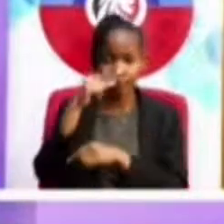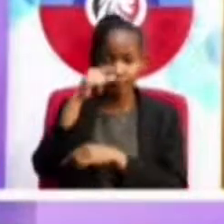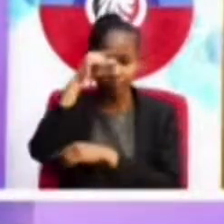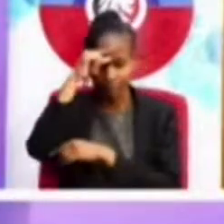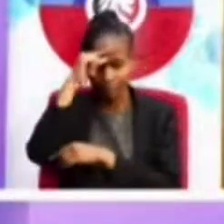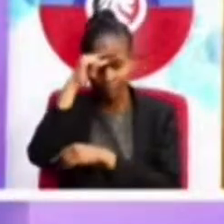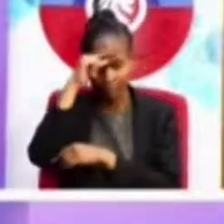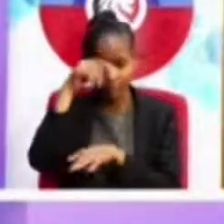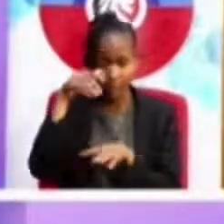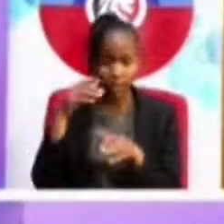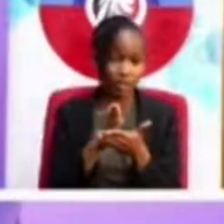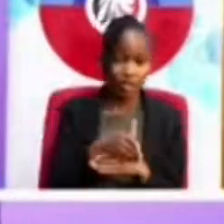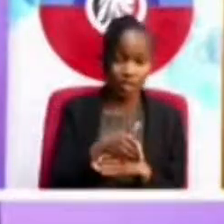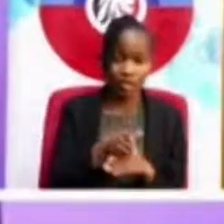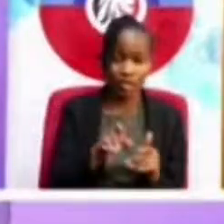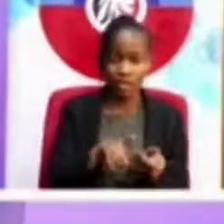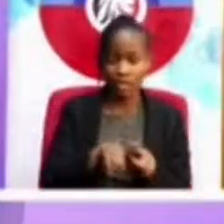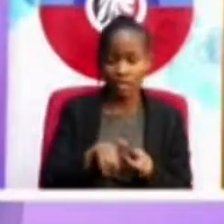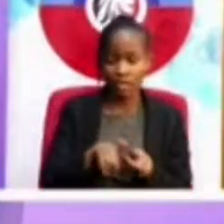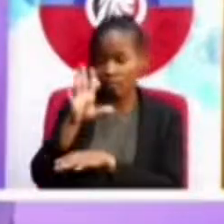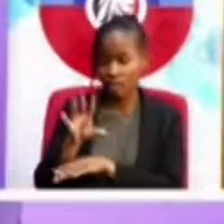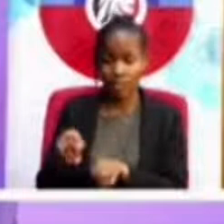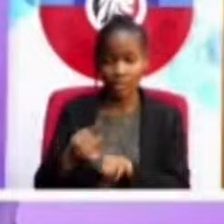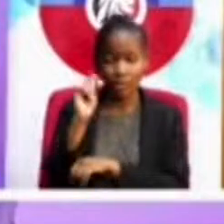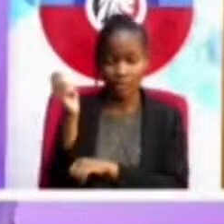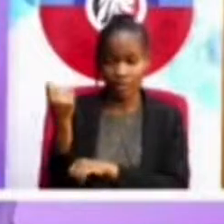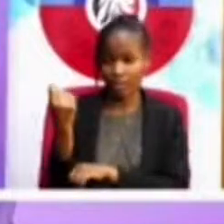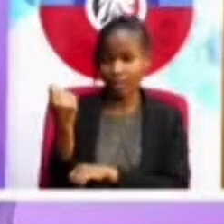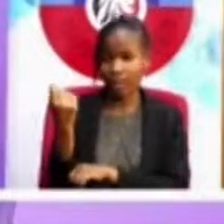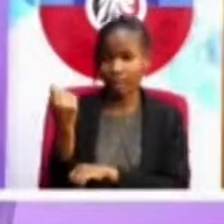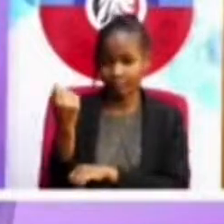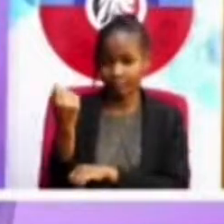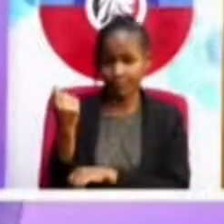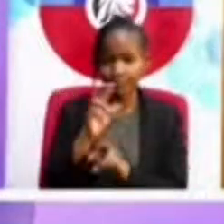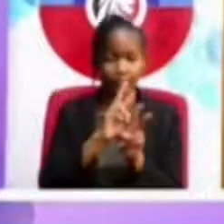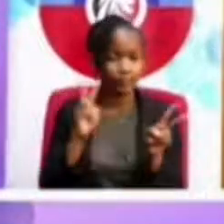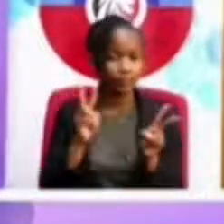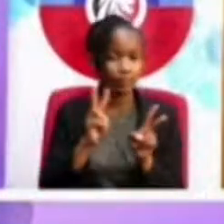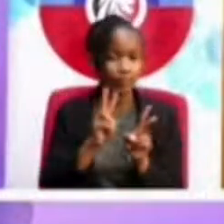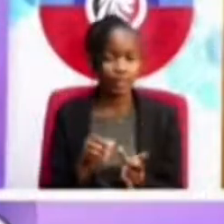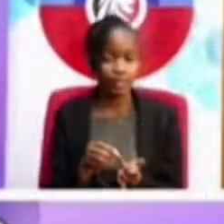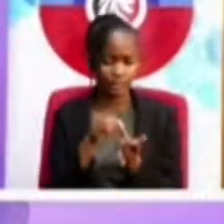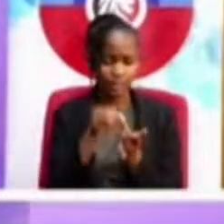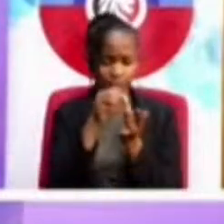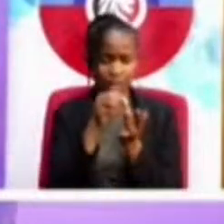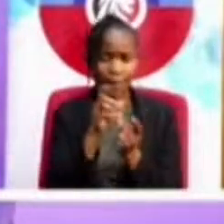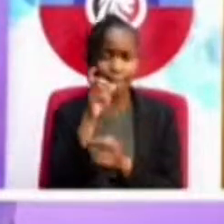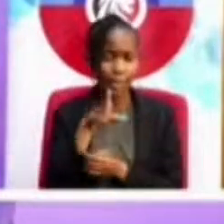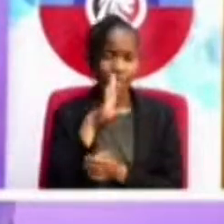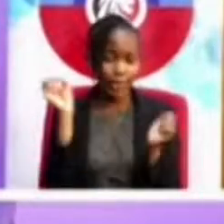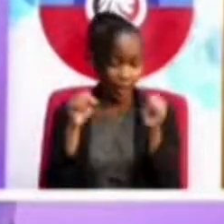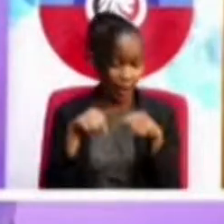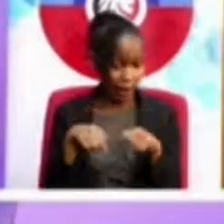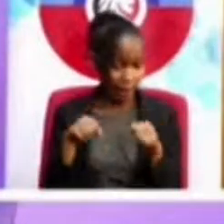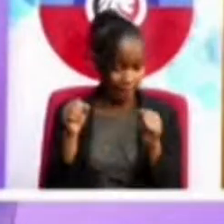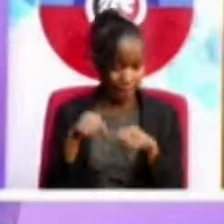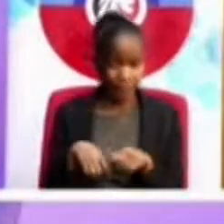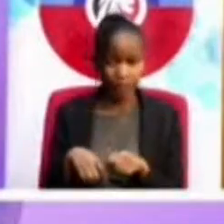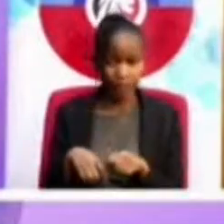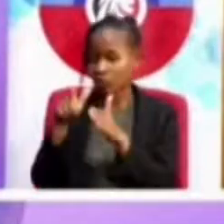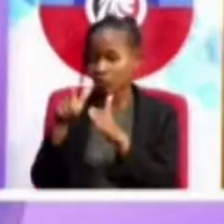and specifically in Africa and Kenya, very specifically, must be able to reduce tax